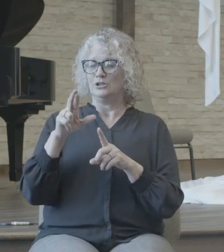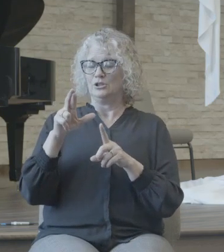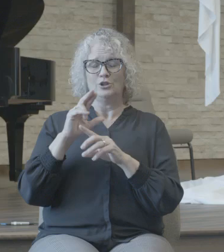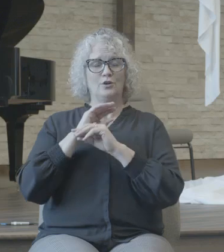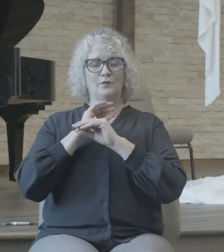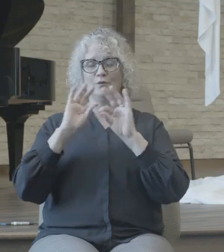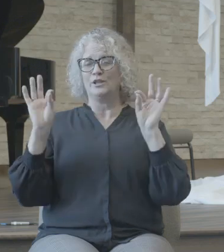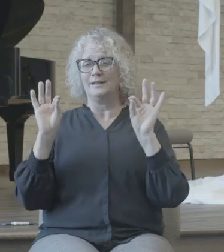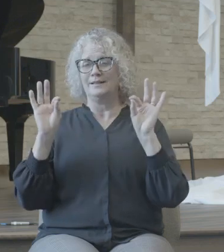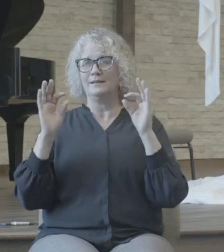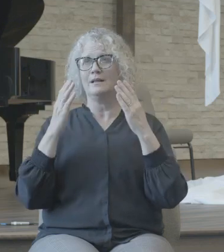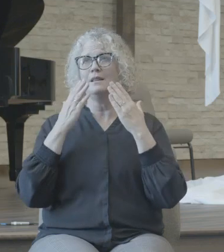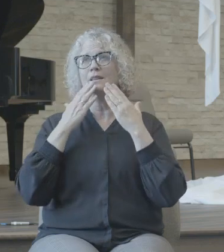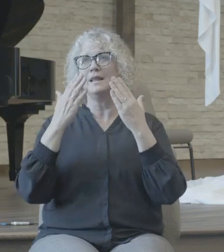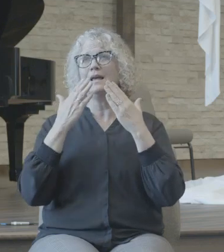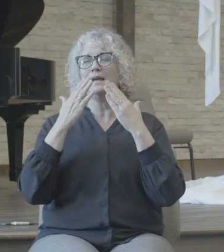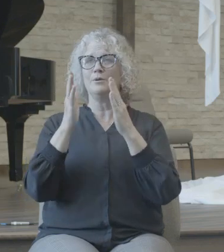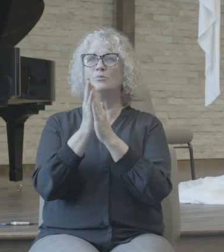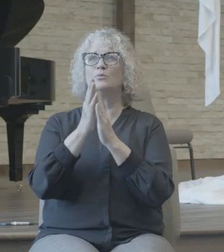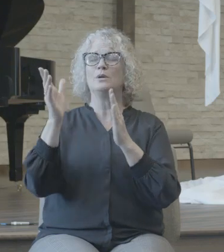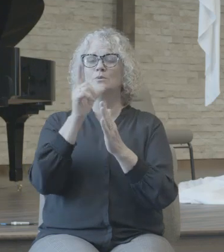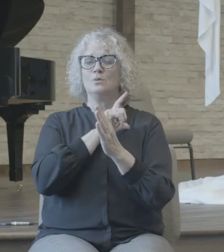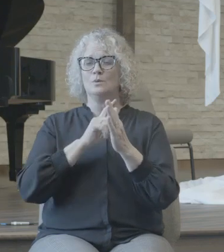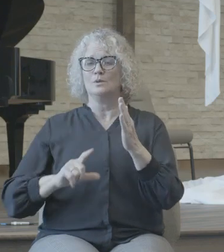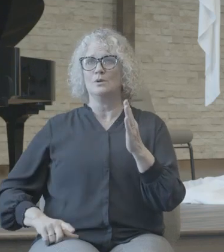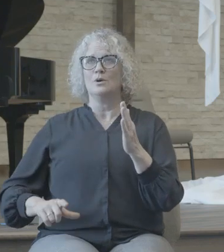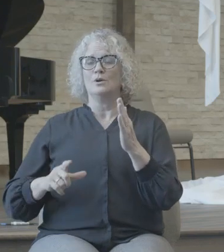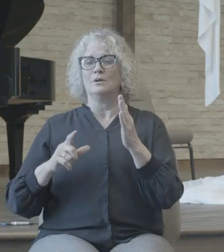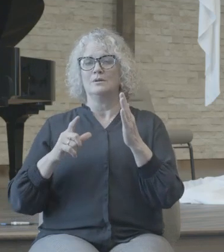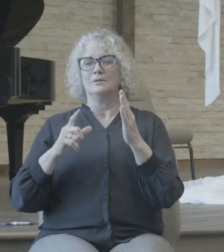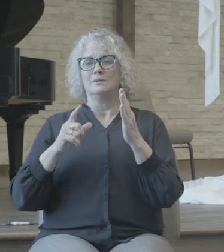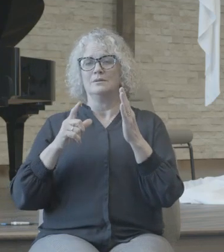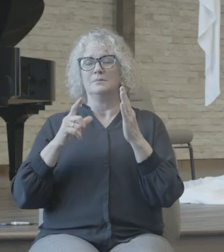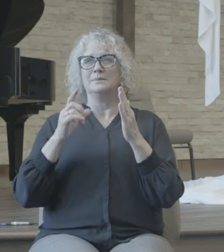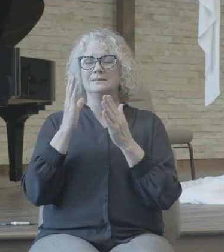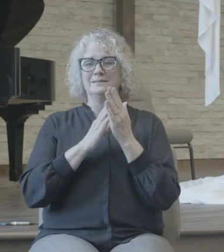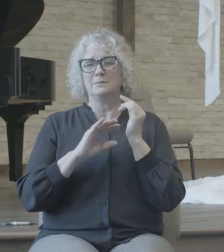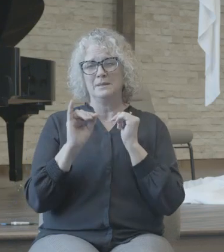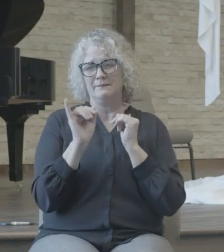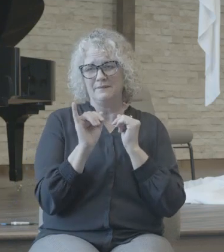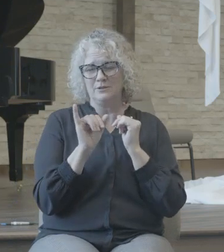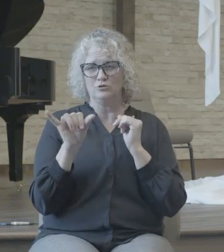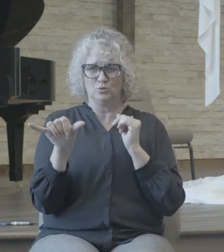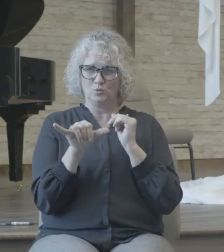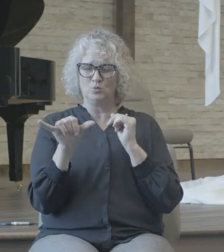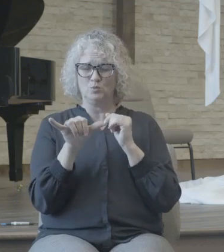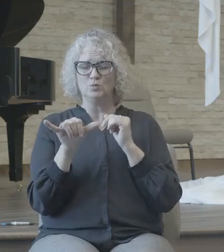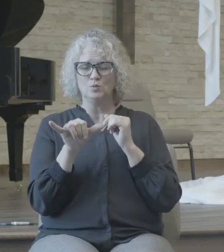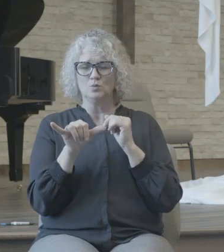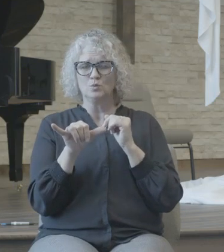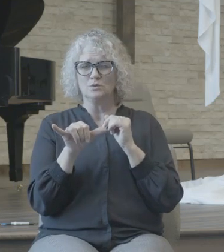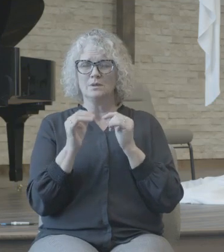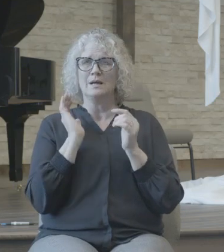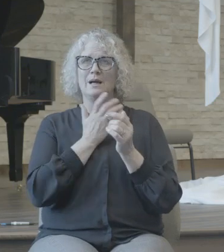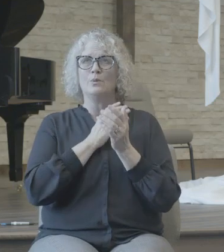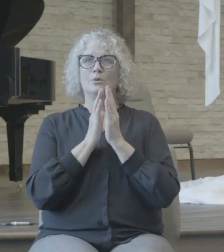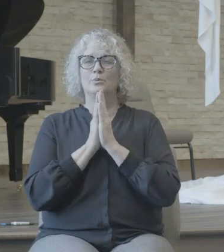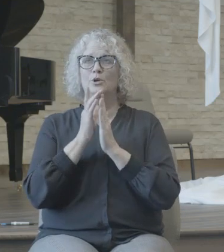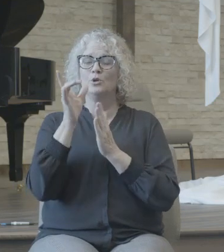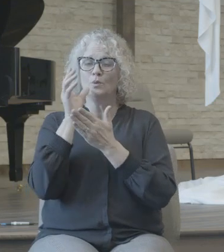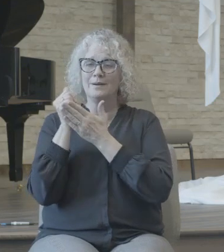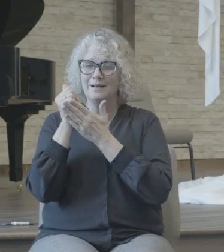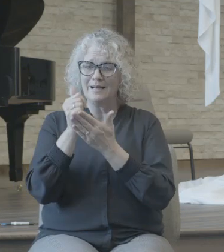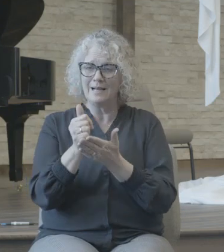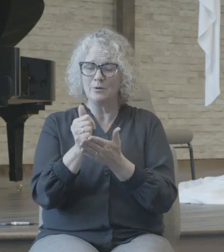we thank and praise you for that, but she is dealing with some infections as well. And so it's our prayer, Lord, that you would not only help her